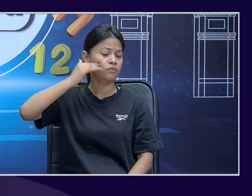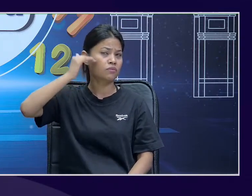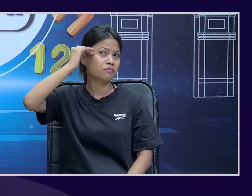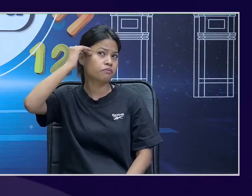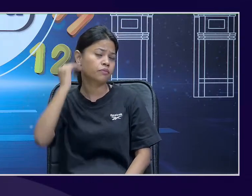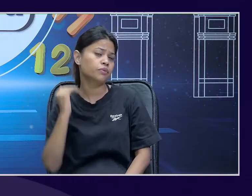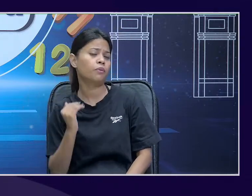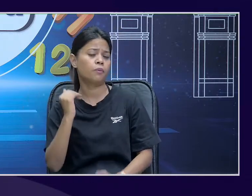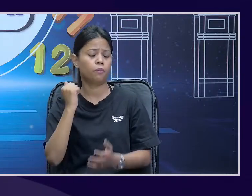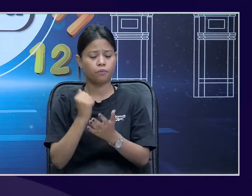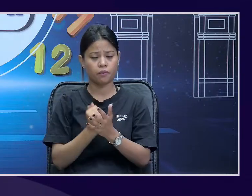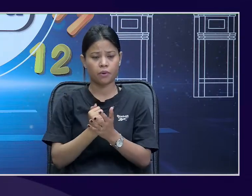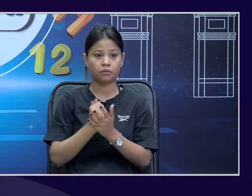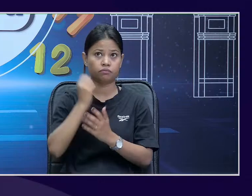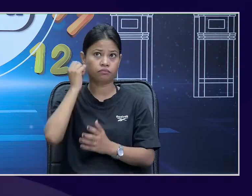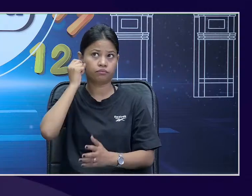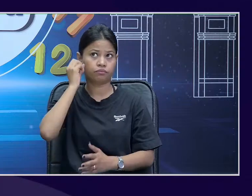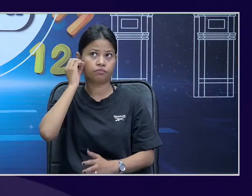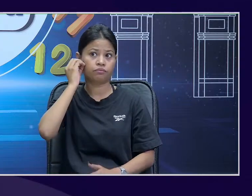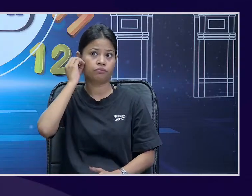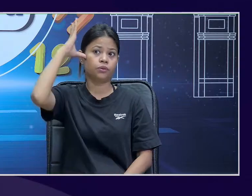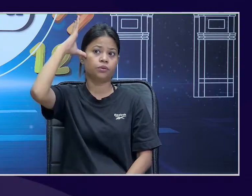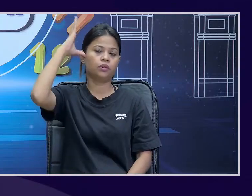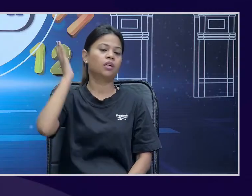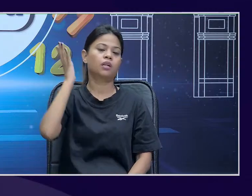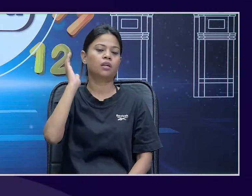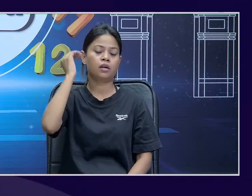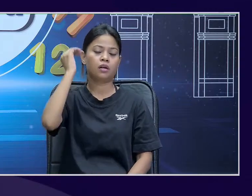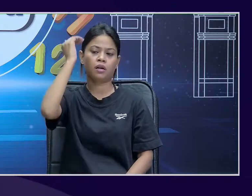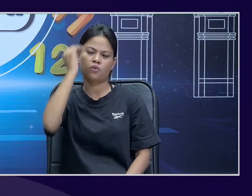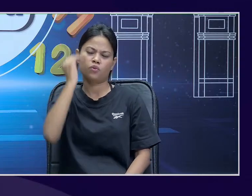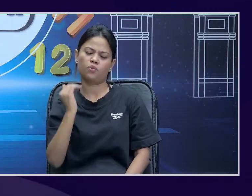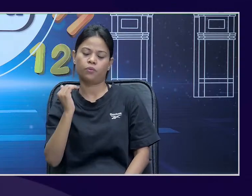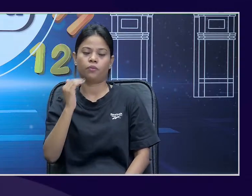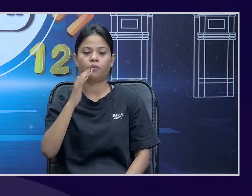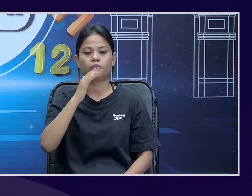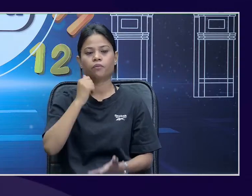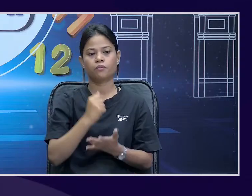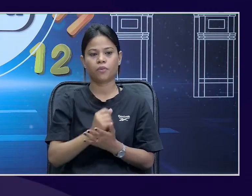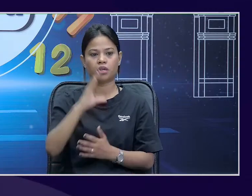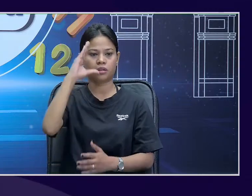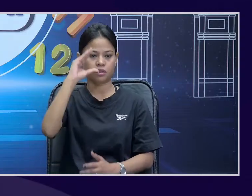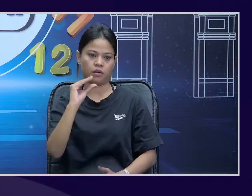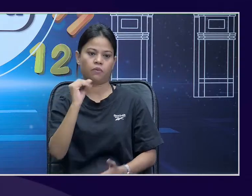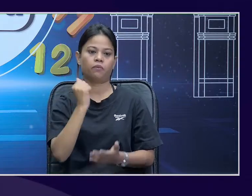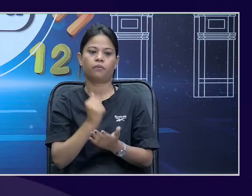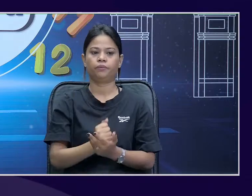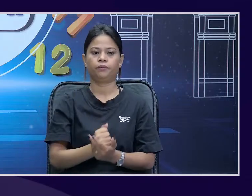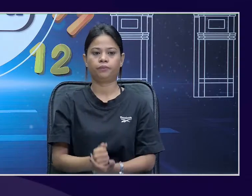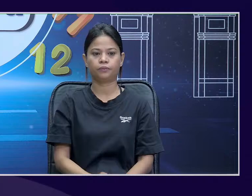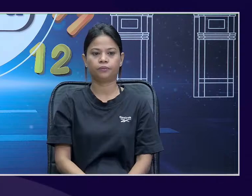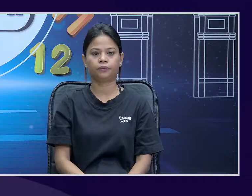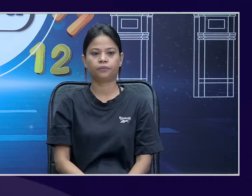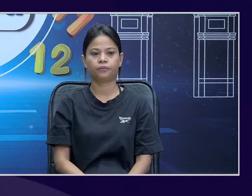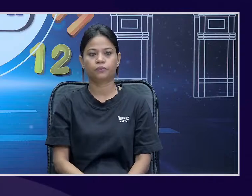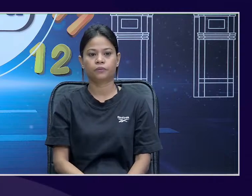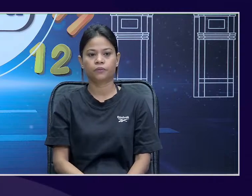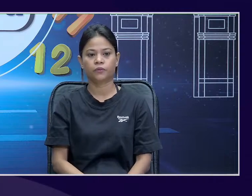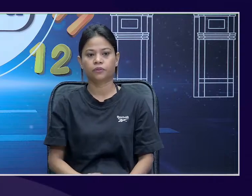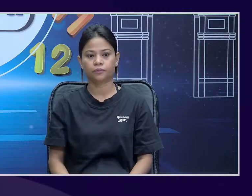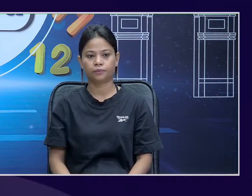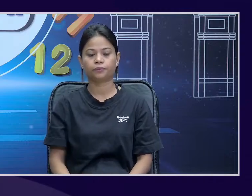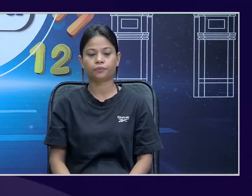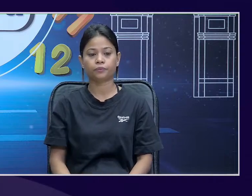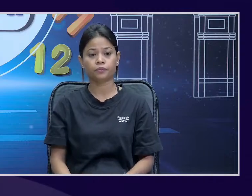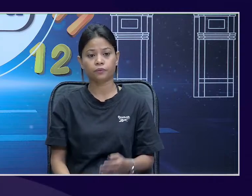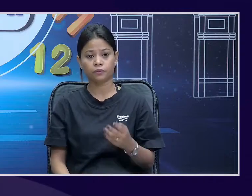low. Okay, there should not be any disturbance other than any other outside disturbance. Then the child with autism